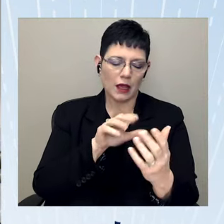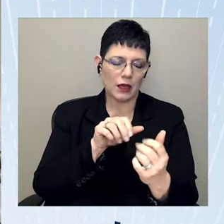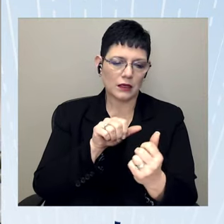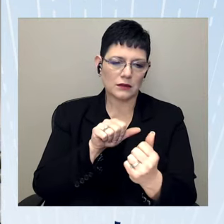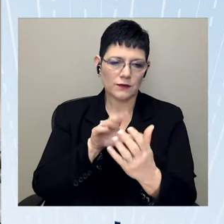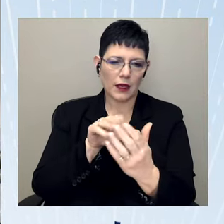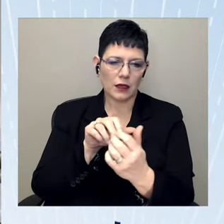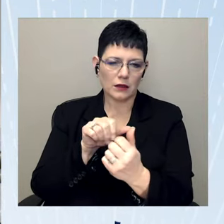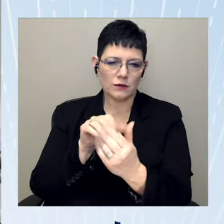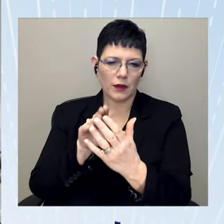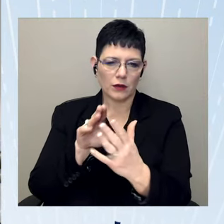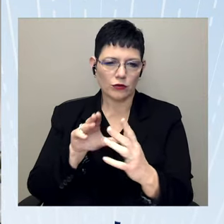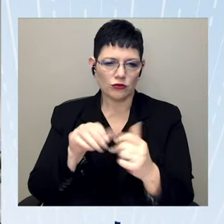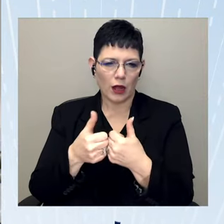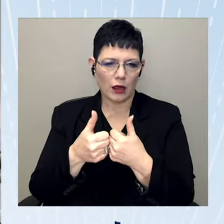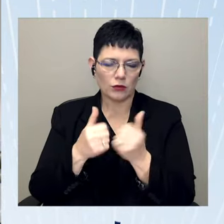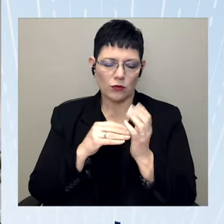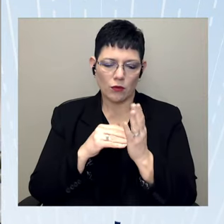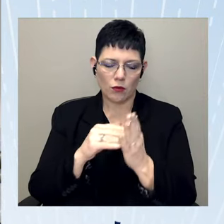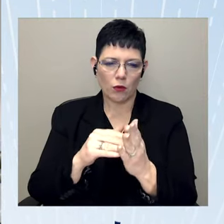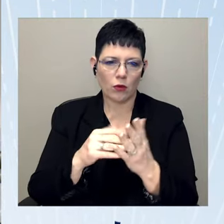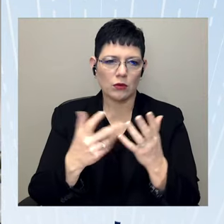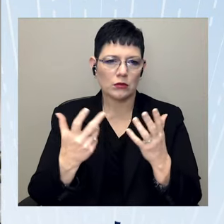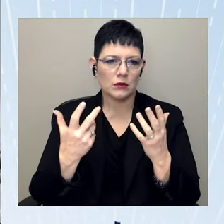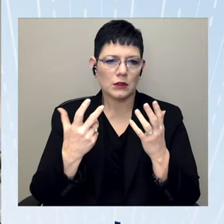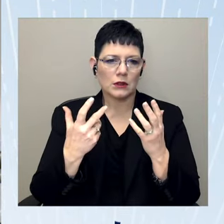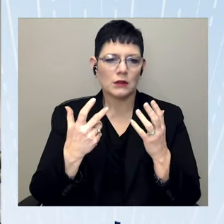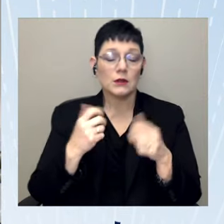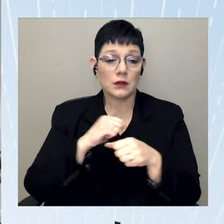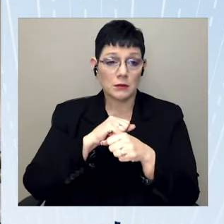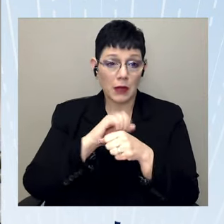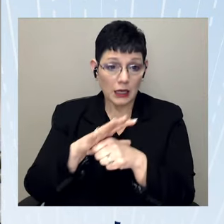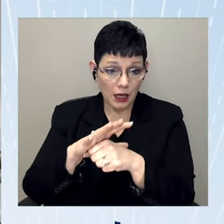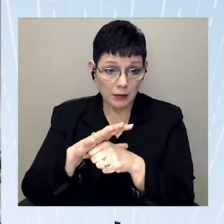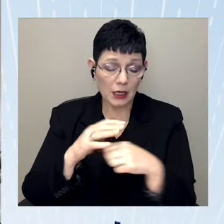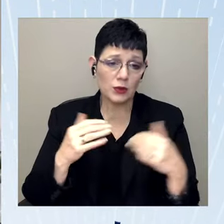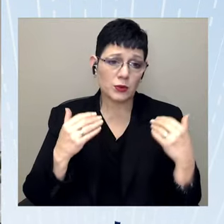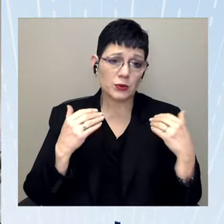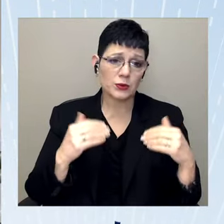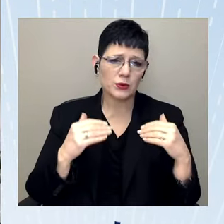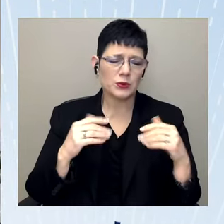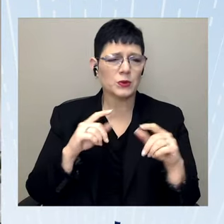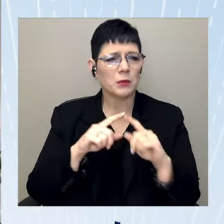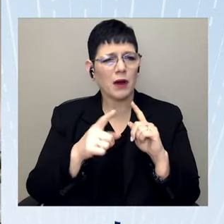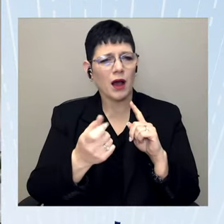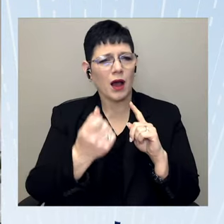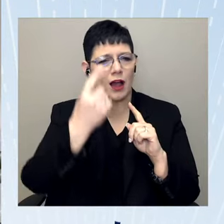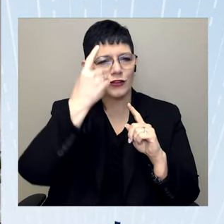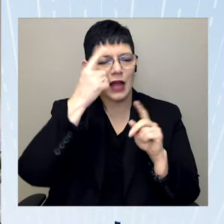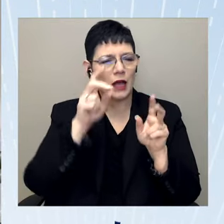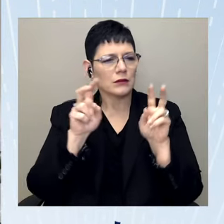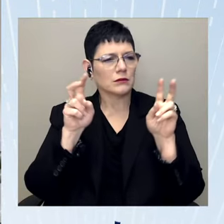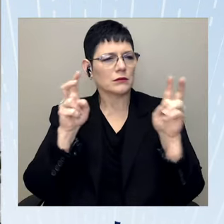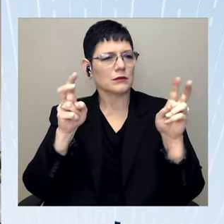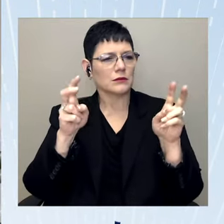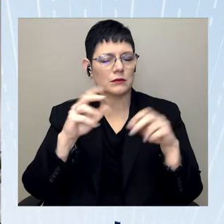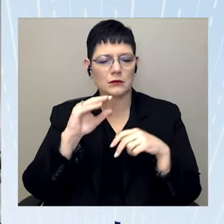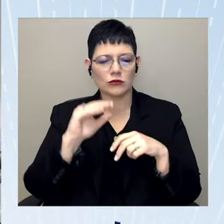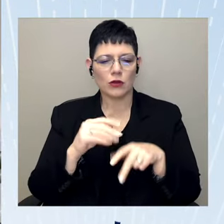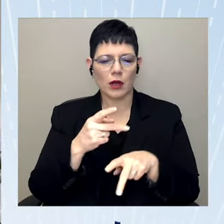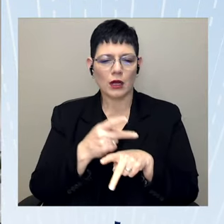challenges, including a global pandemic. But when you think of child care, what do you think of?